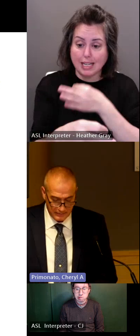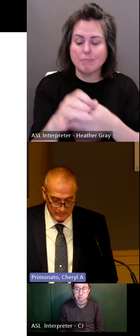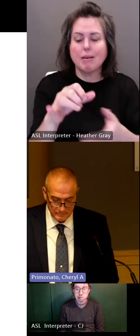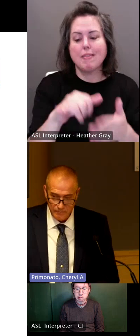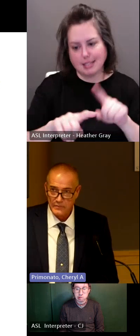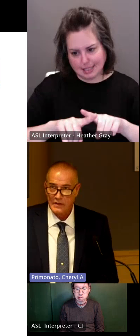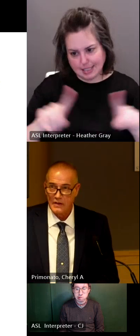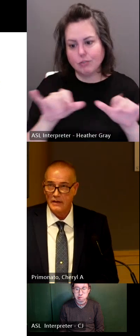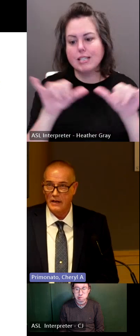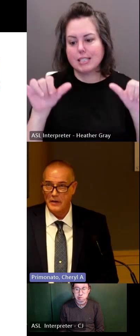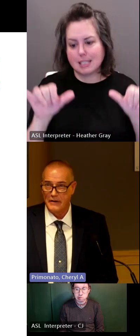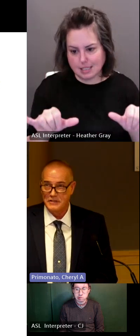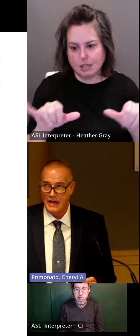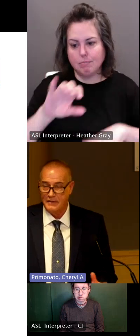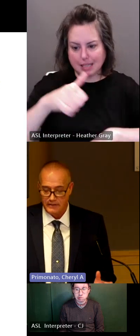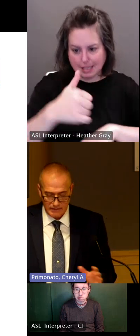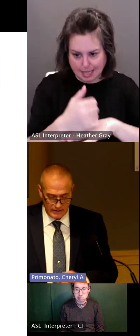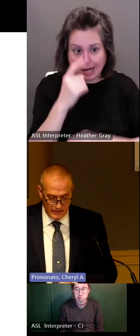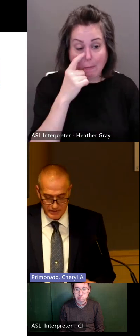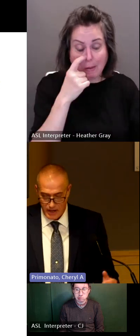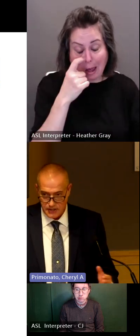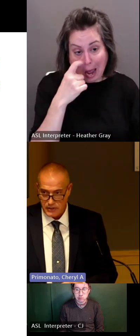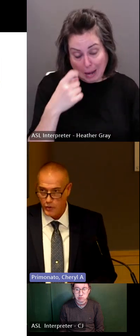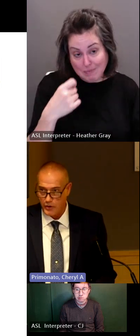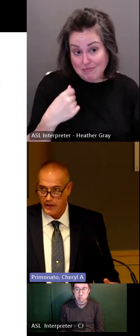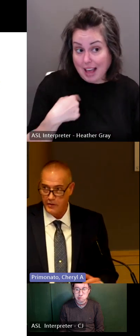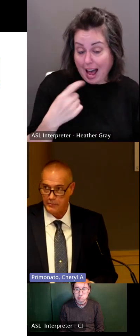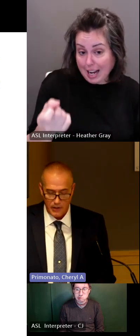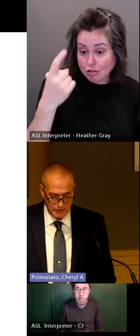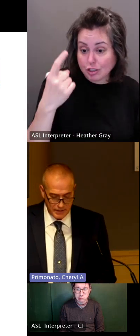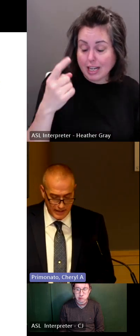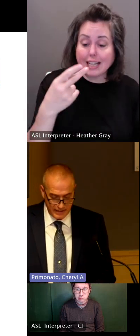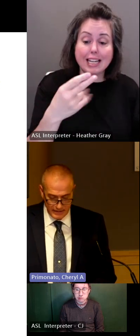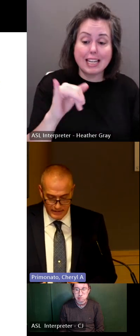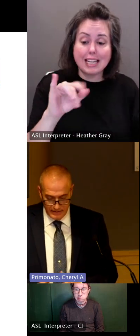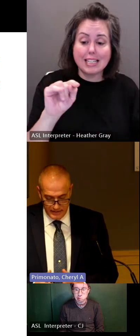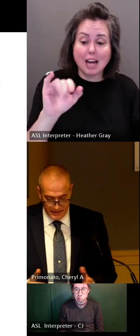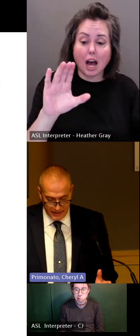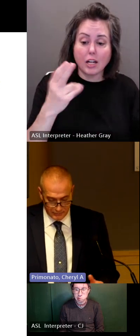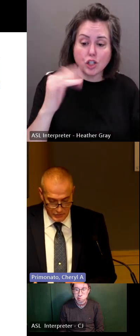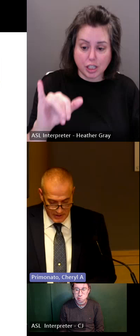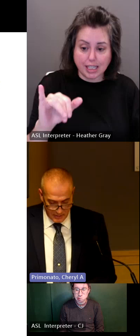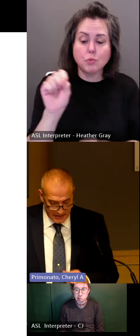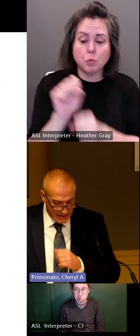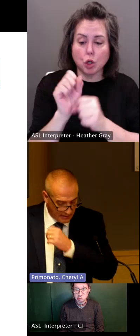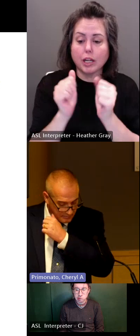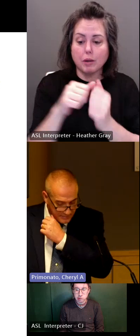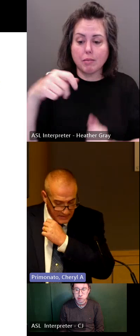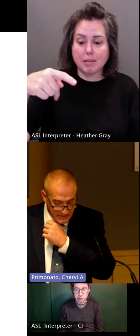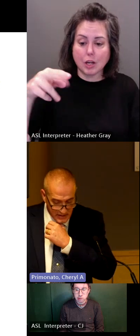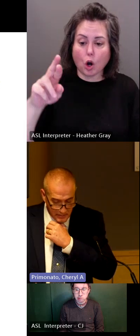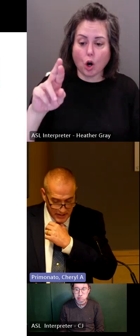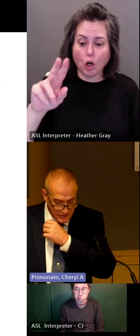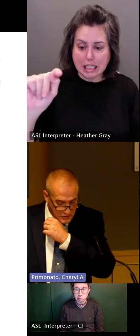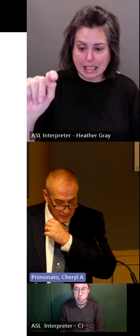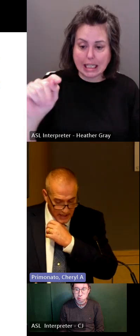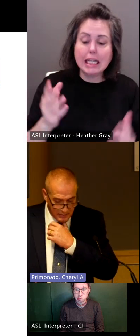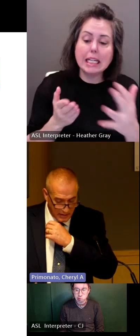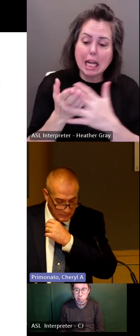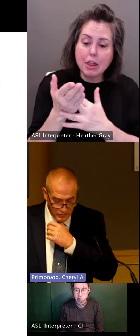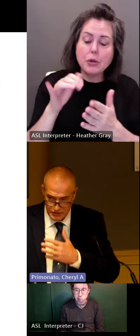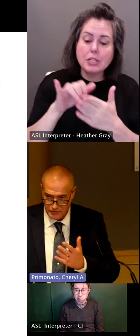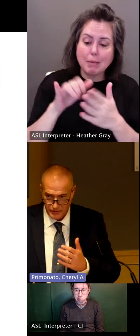being put in. And I understand that Hitachi is working with PRT to get through some of the